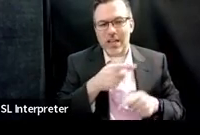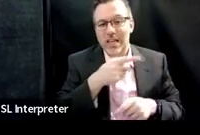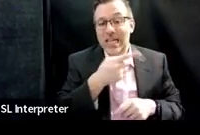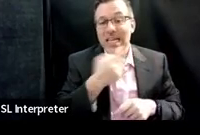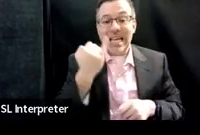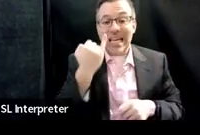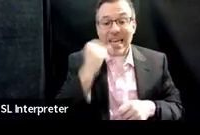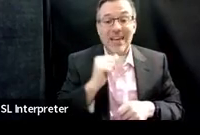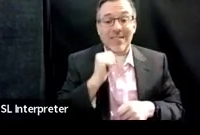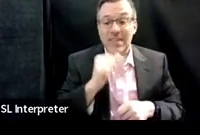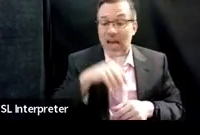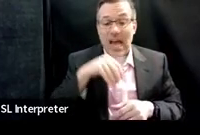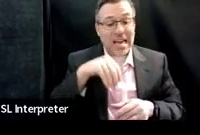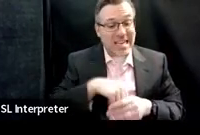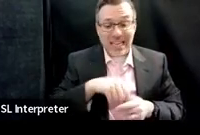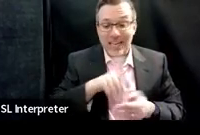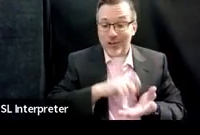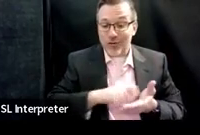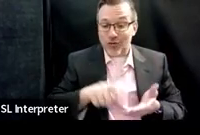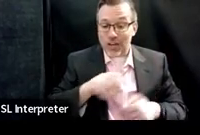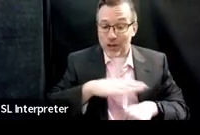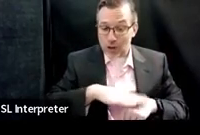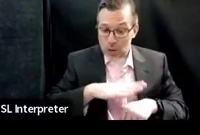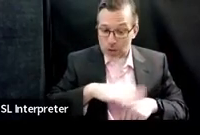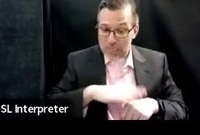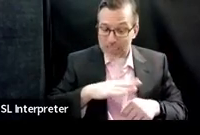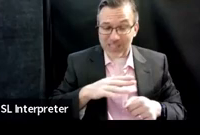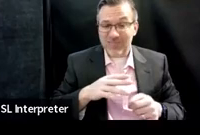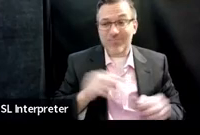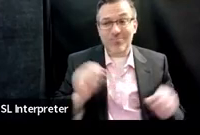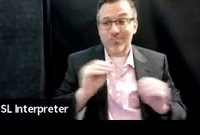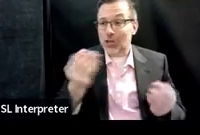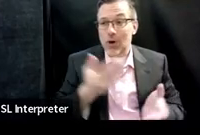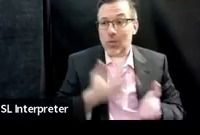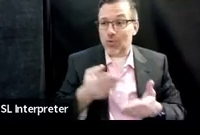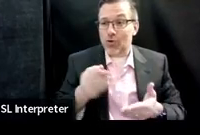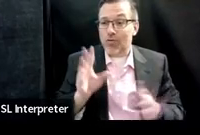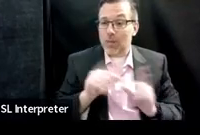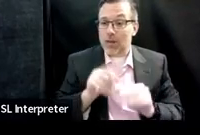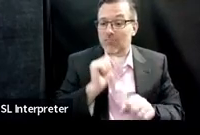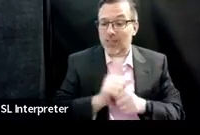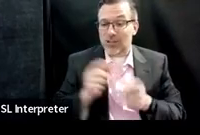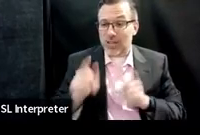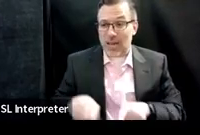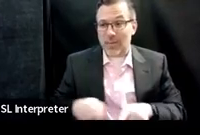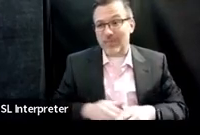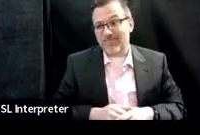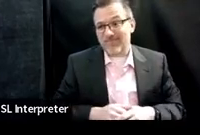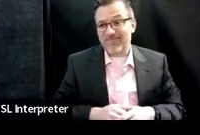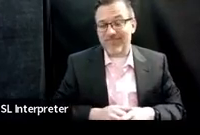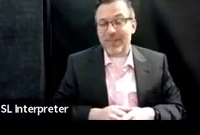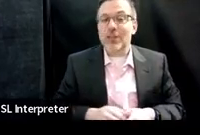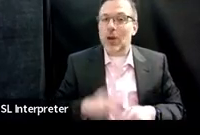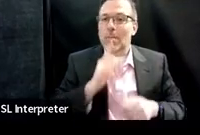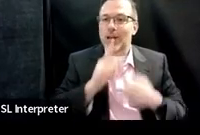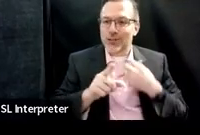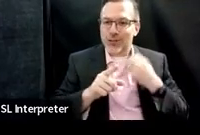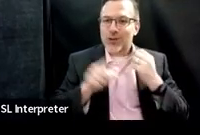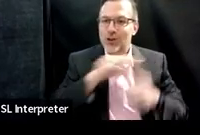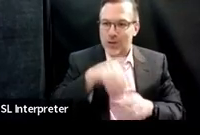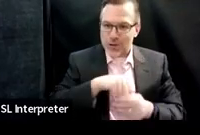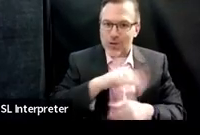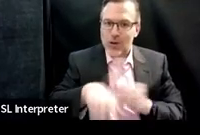in the written notice, it didn't happen, or something like that. So this is where you make sure you include all of those determinations and why that's